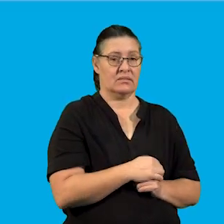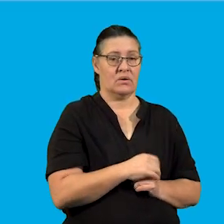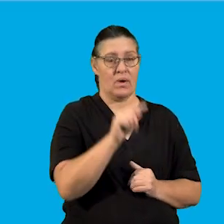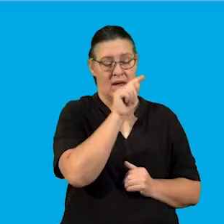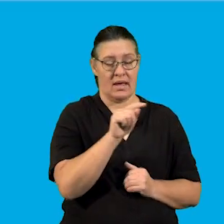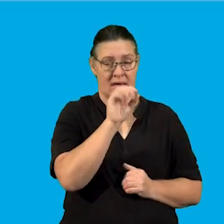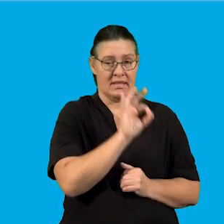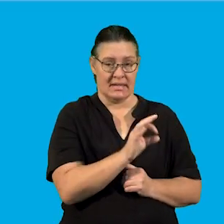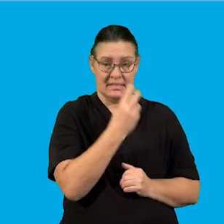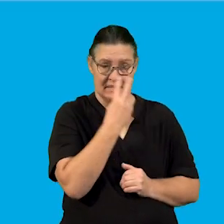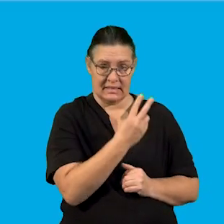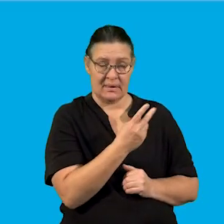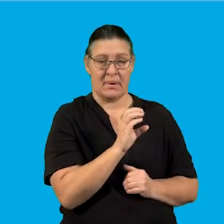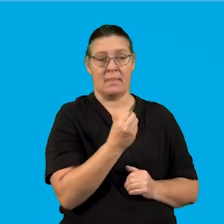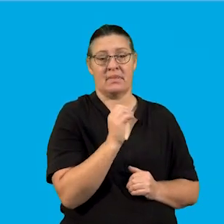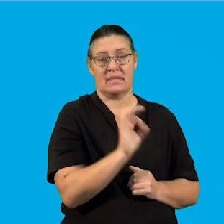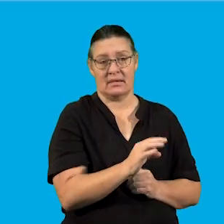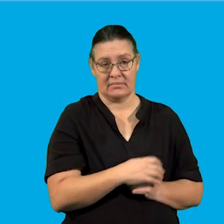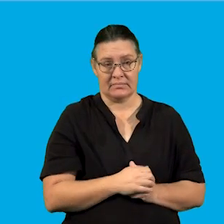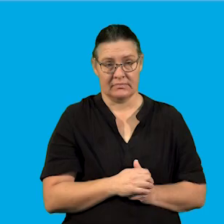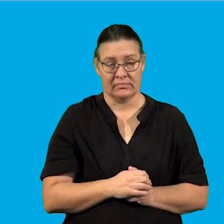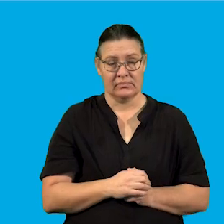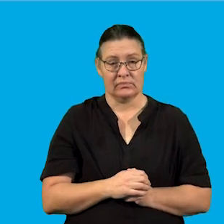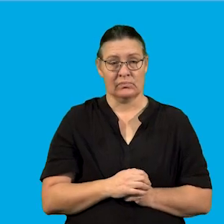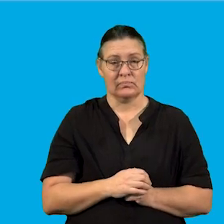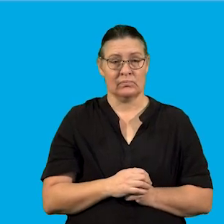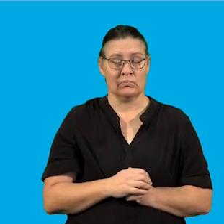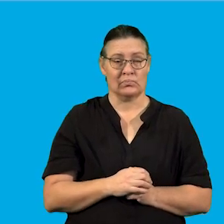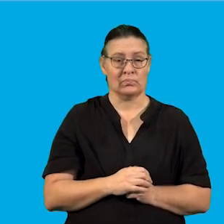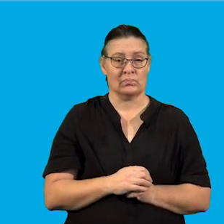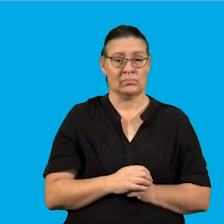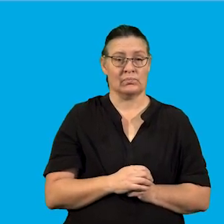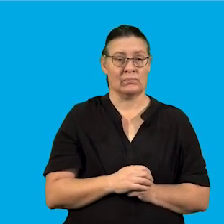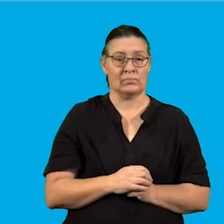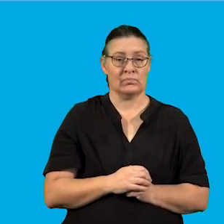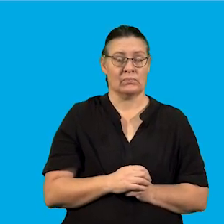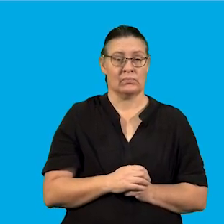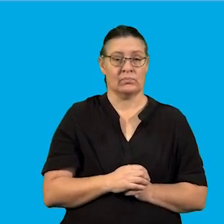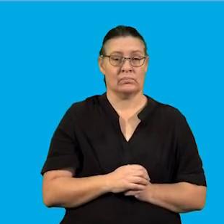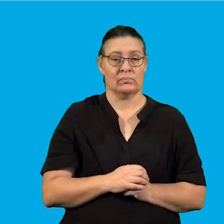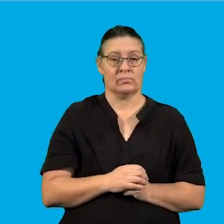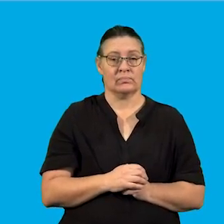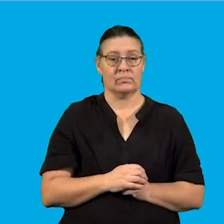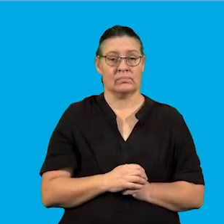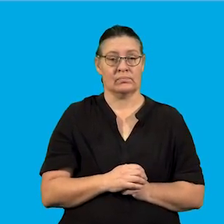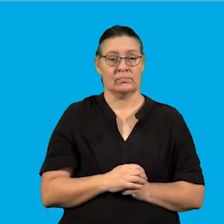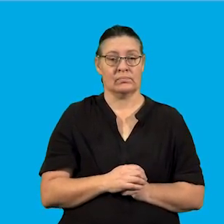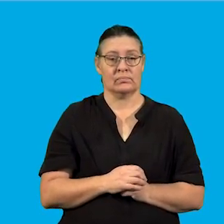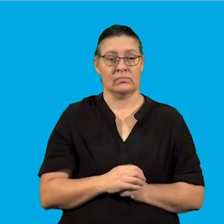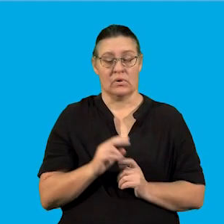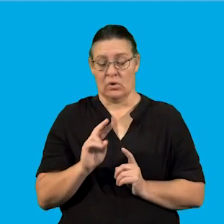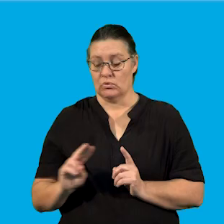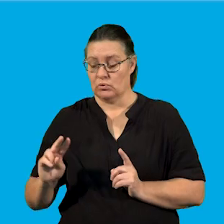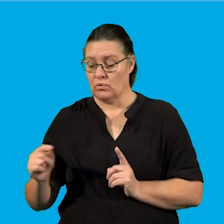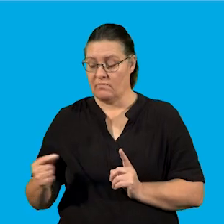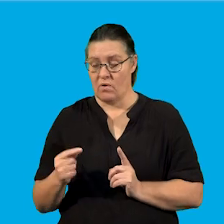Why? Because of that 3 there. Remember that this number, it is specifically for this particular element, and this 2, it is specifically for